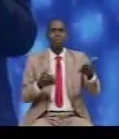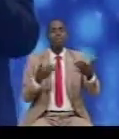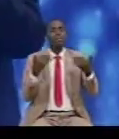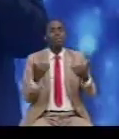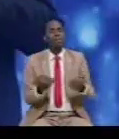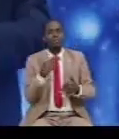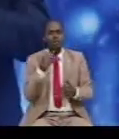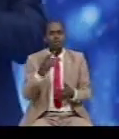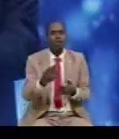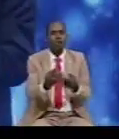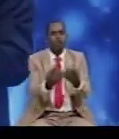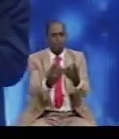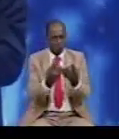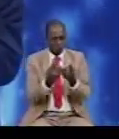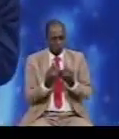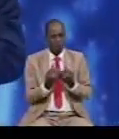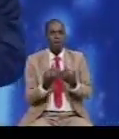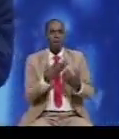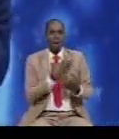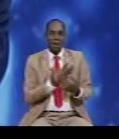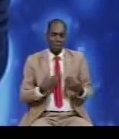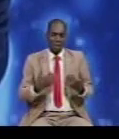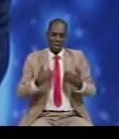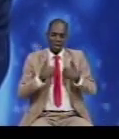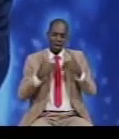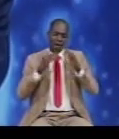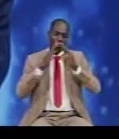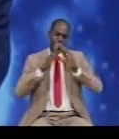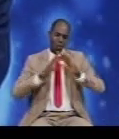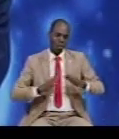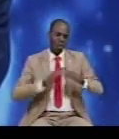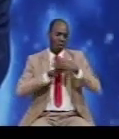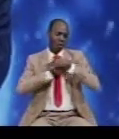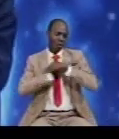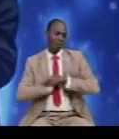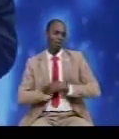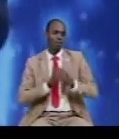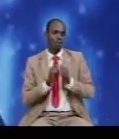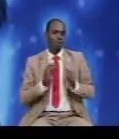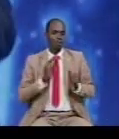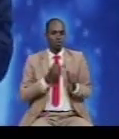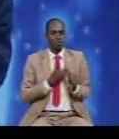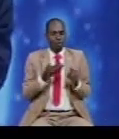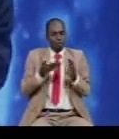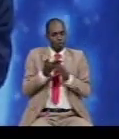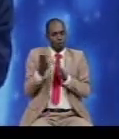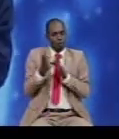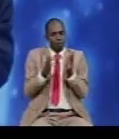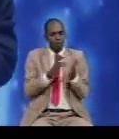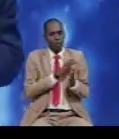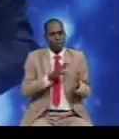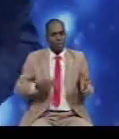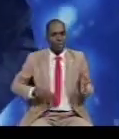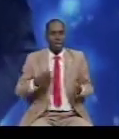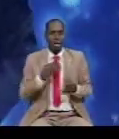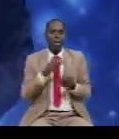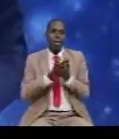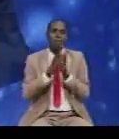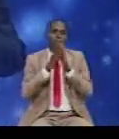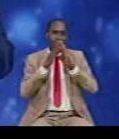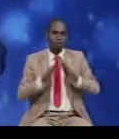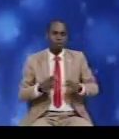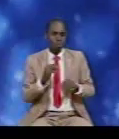come and rest with us and have the rest of Jesus Christ and the peace of the Lord.